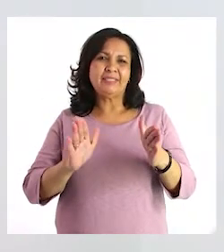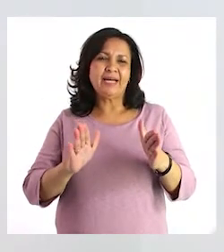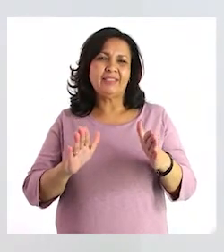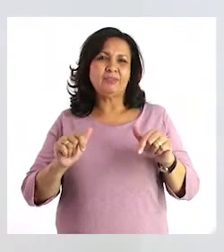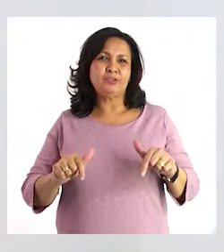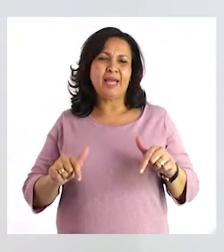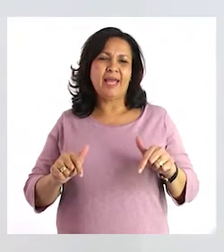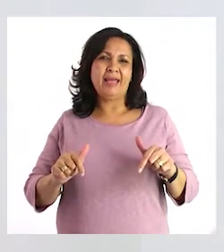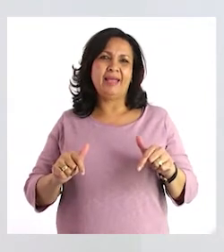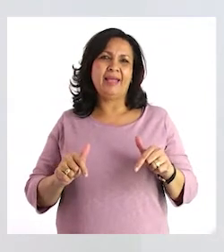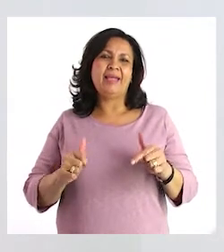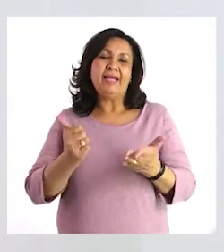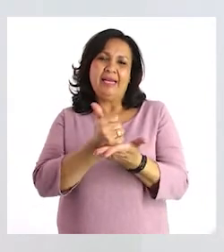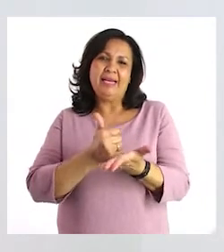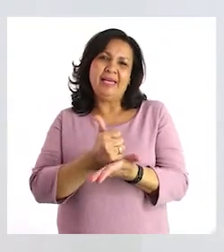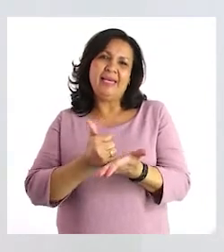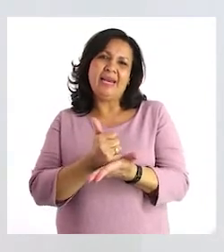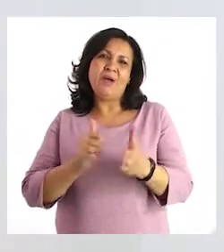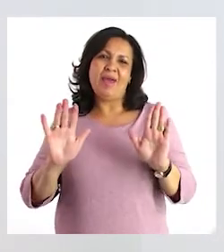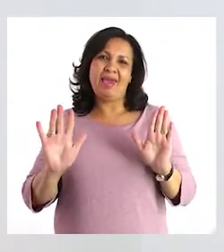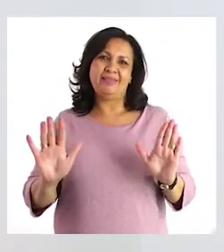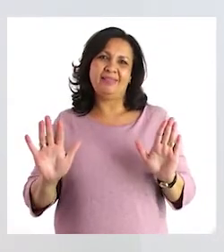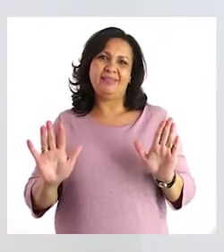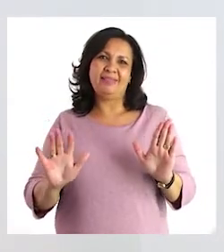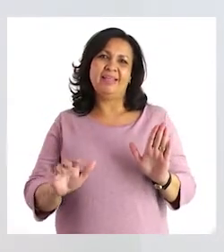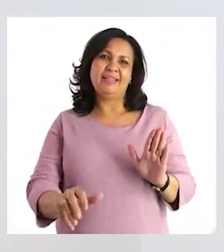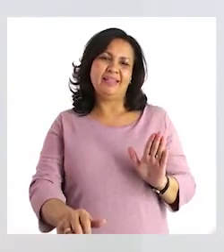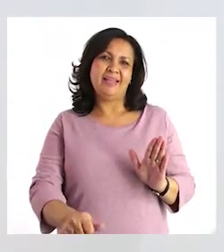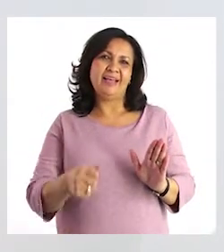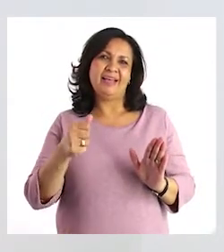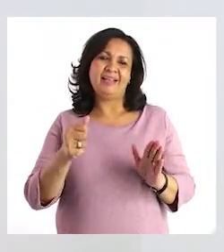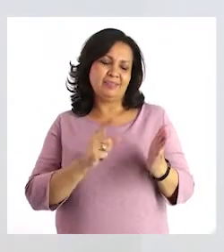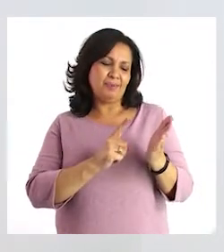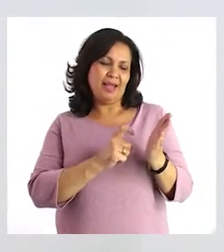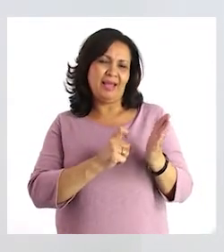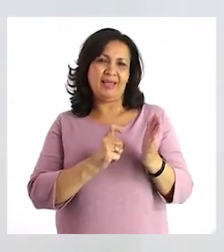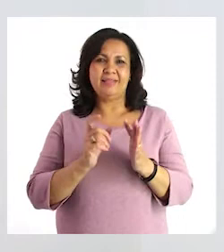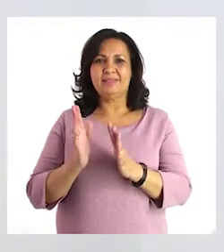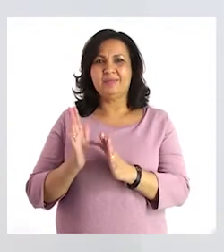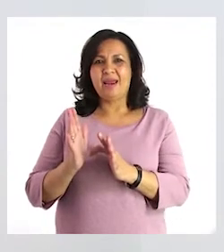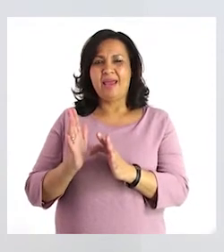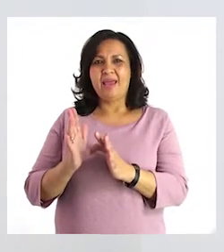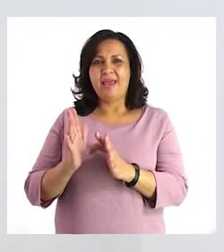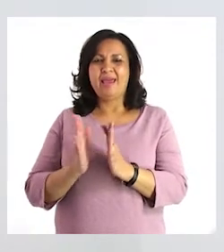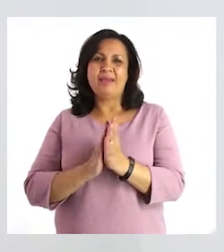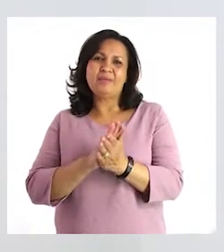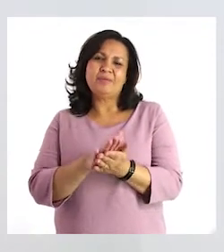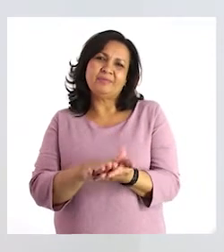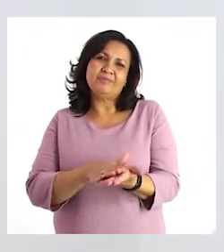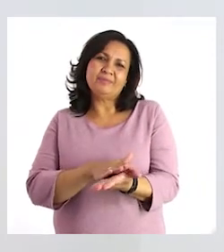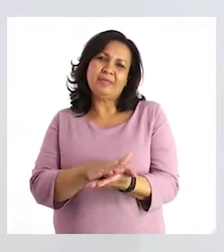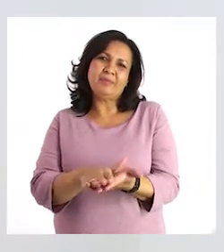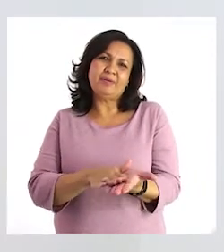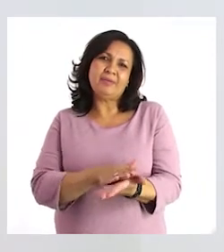today, let's sanitize our hands. We take our sanitizer, we spray it on the inside of our hands,